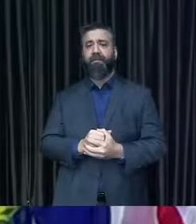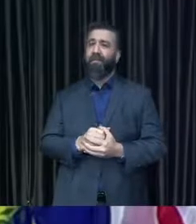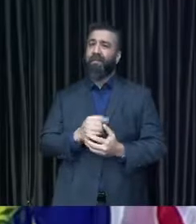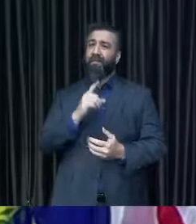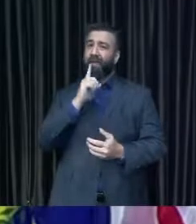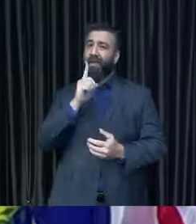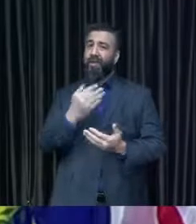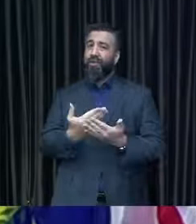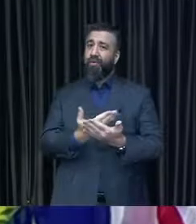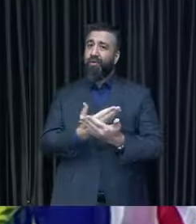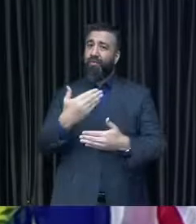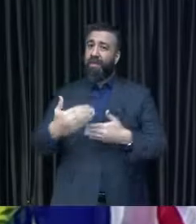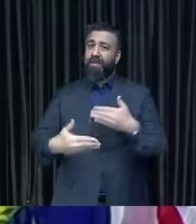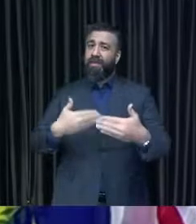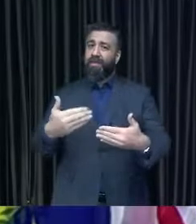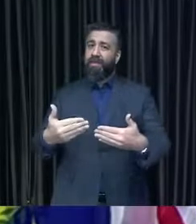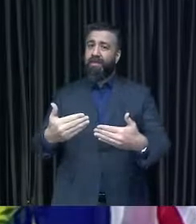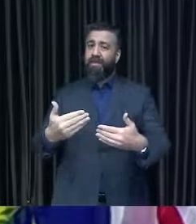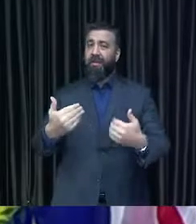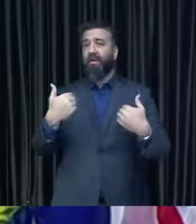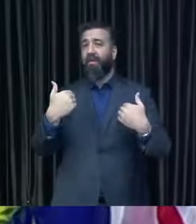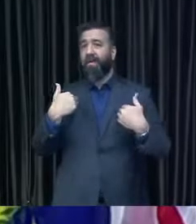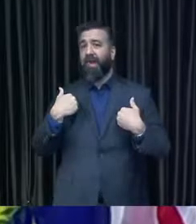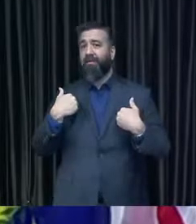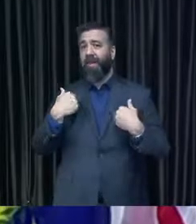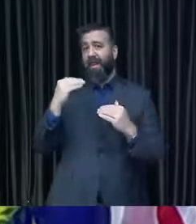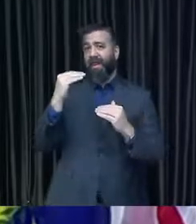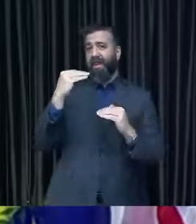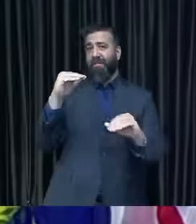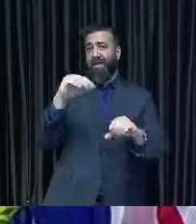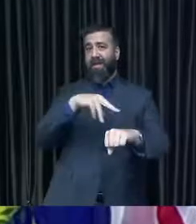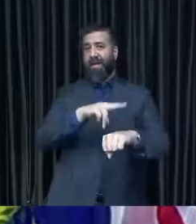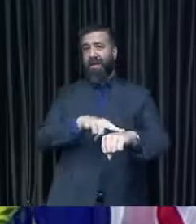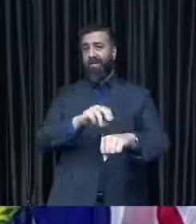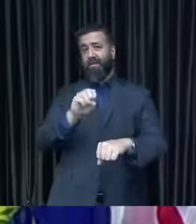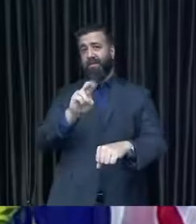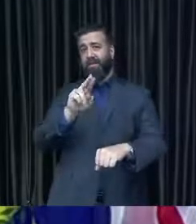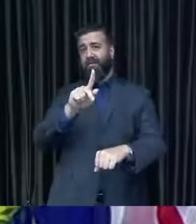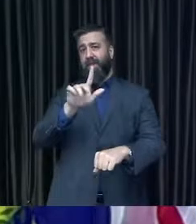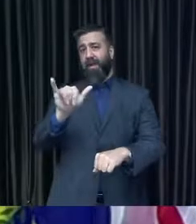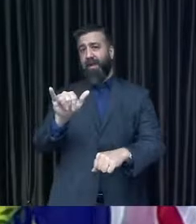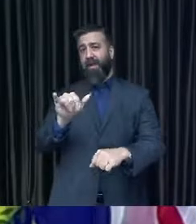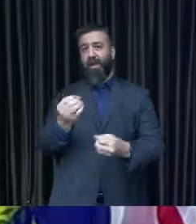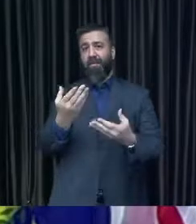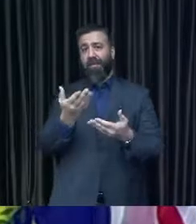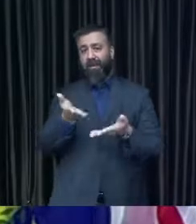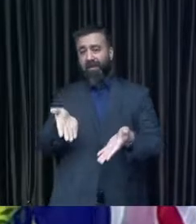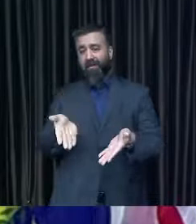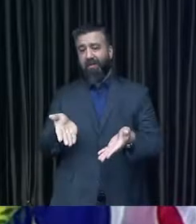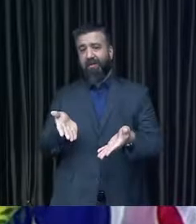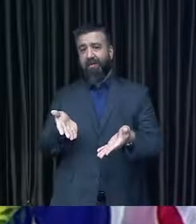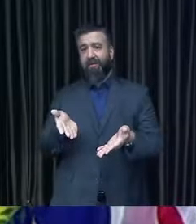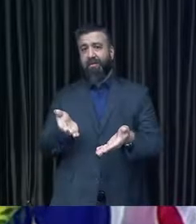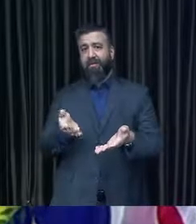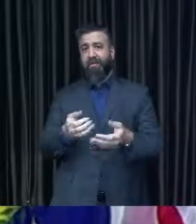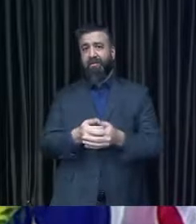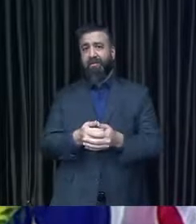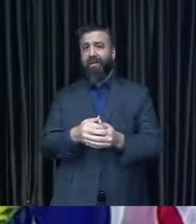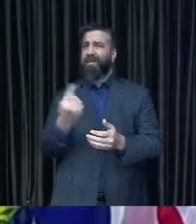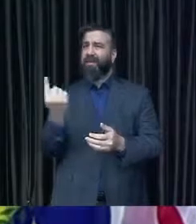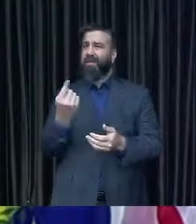process, and we have a severely limited national supply based on production of something that's very